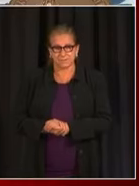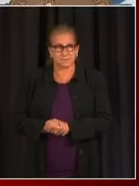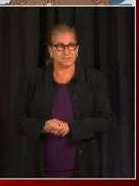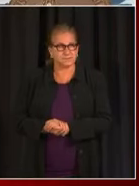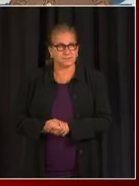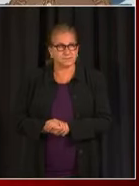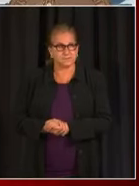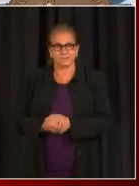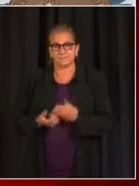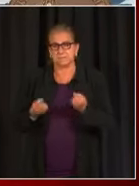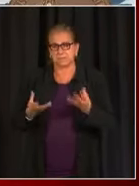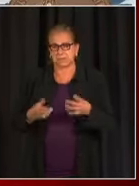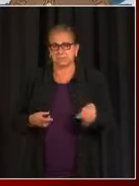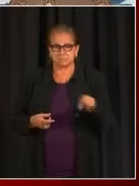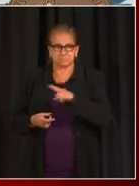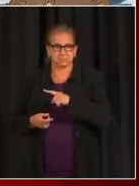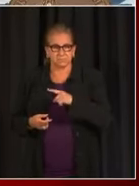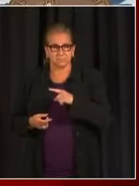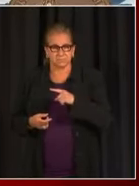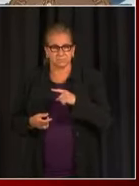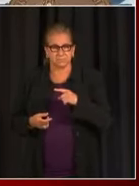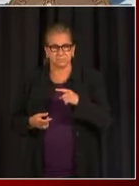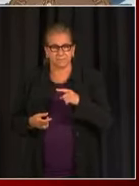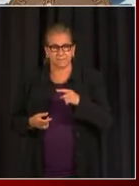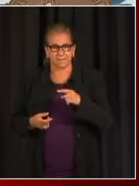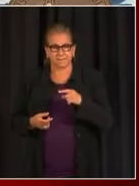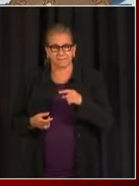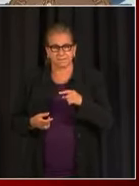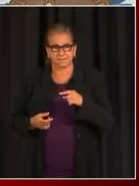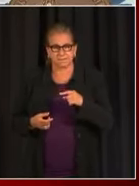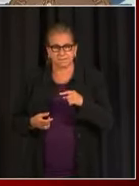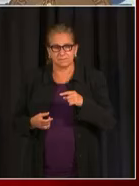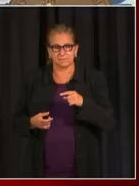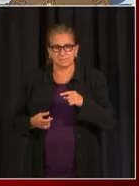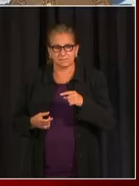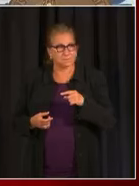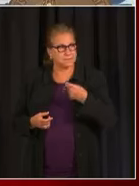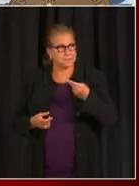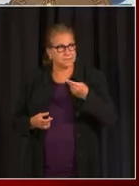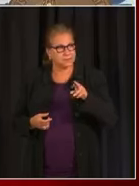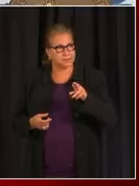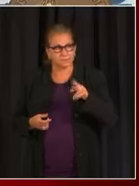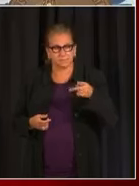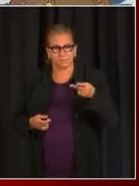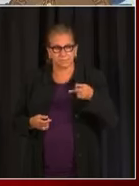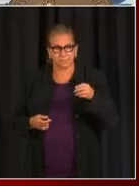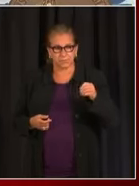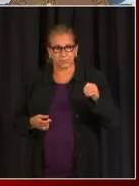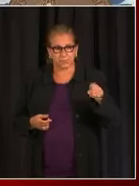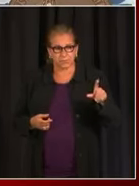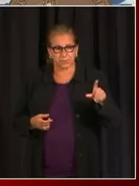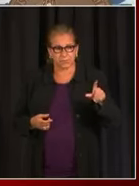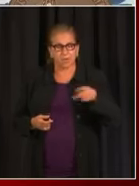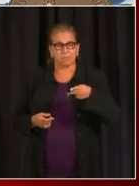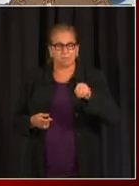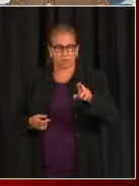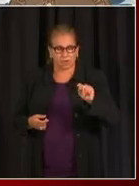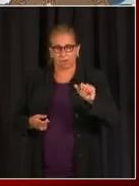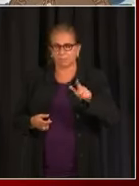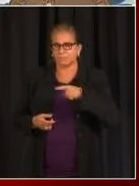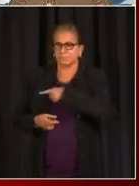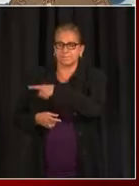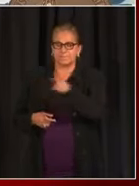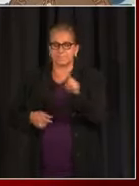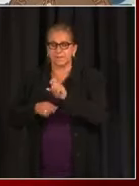status using the HR portal that we use here. And Jay will remind